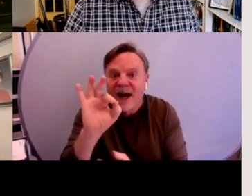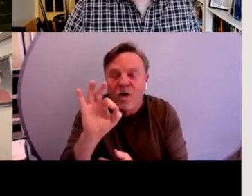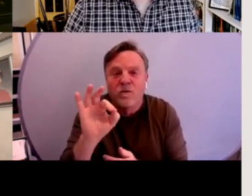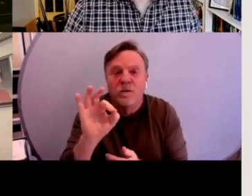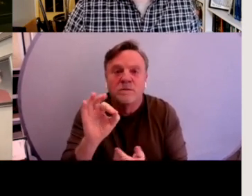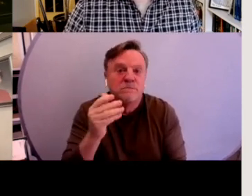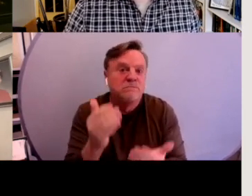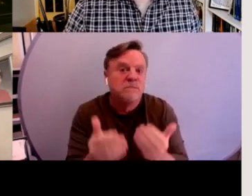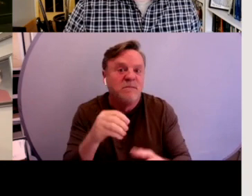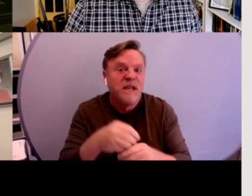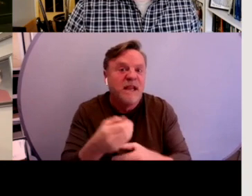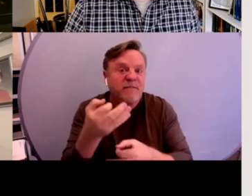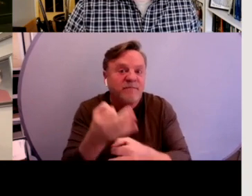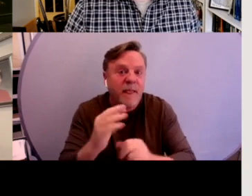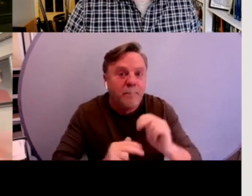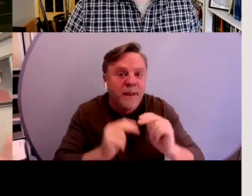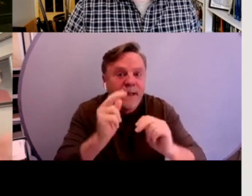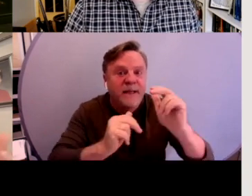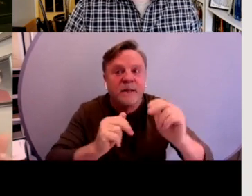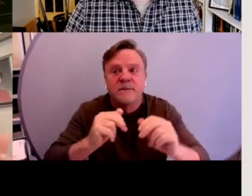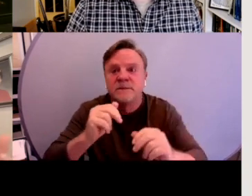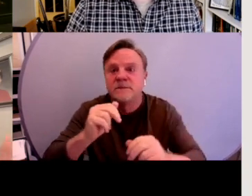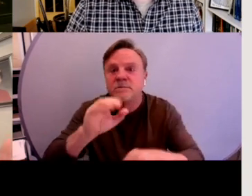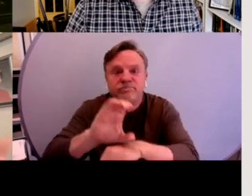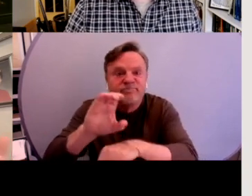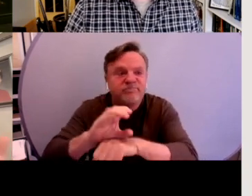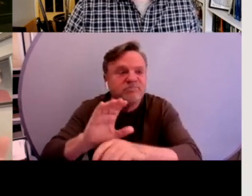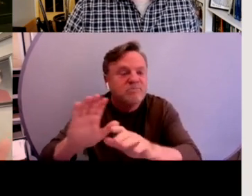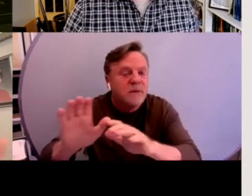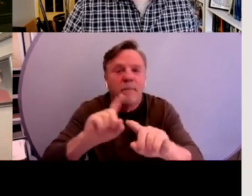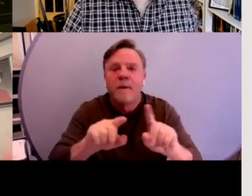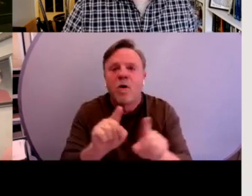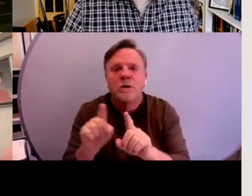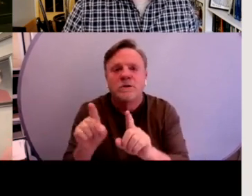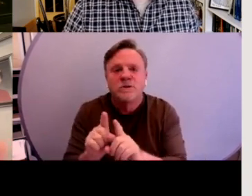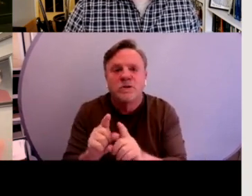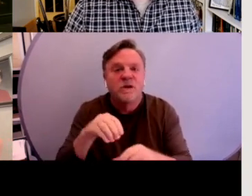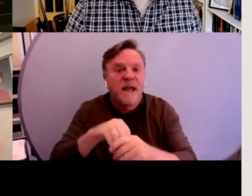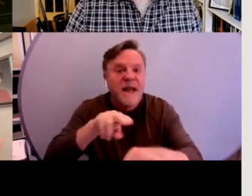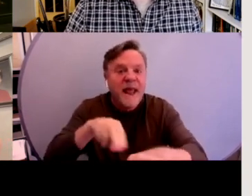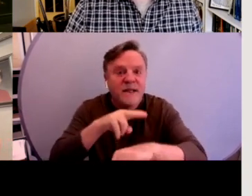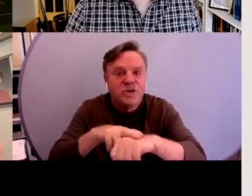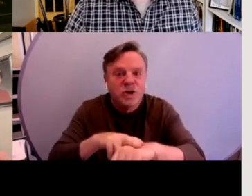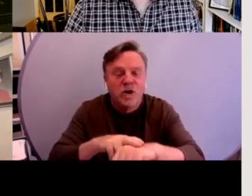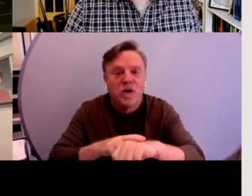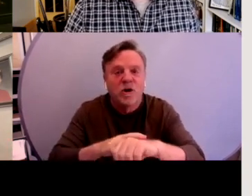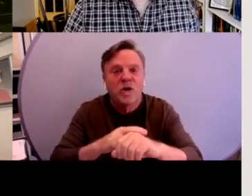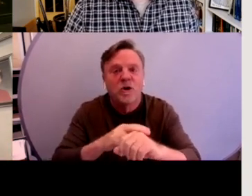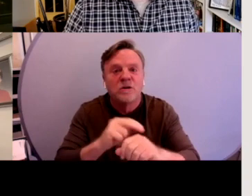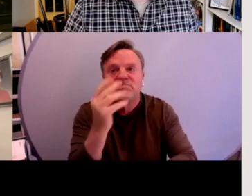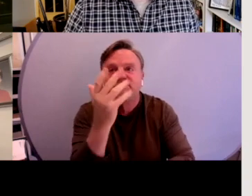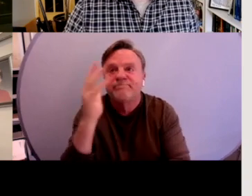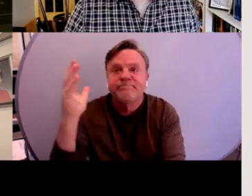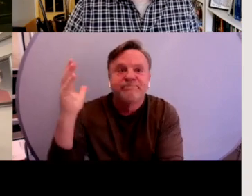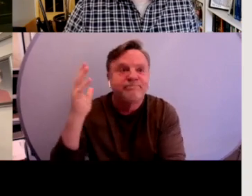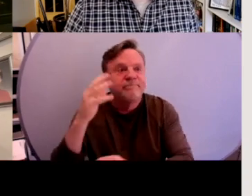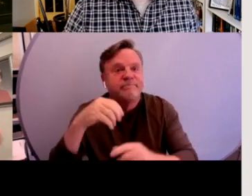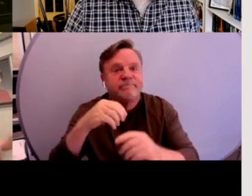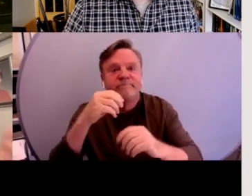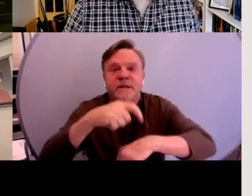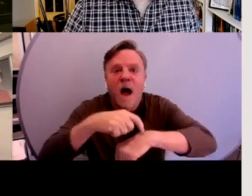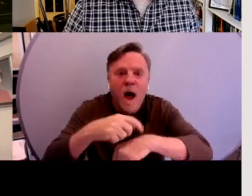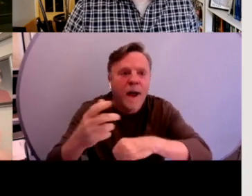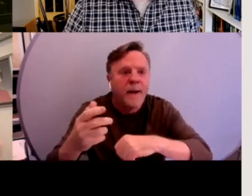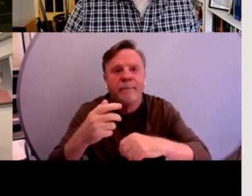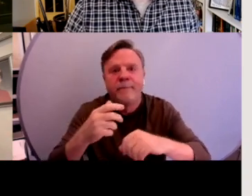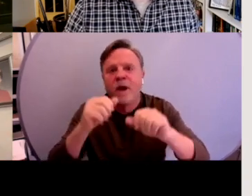be in faith buildings, in sanctuaries, but it can also be in nature. It can be in time. It can be